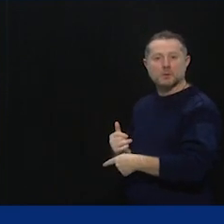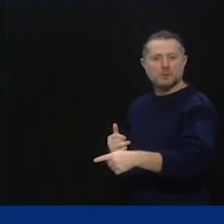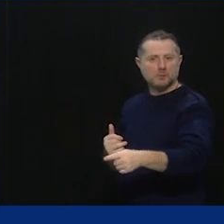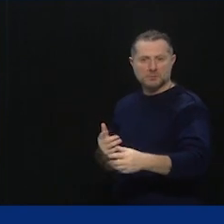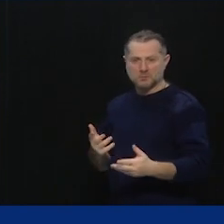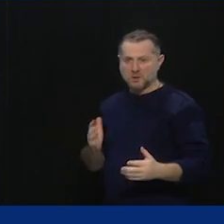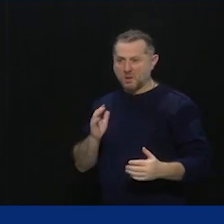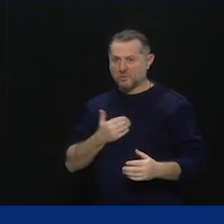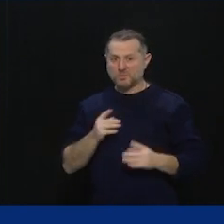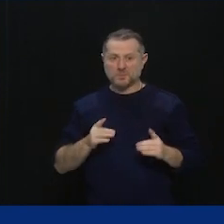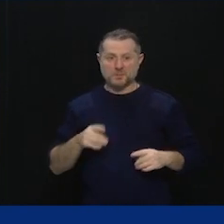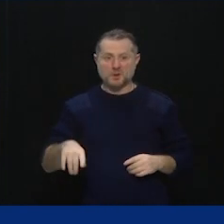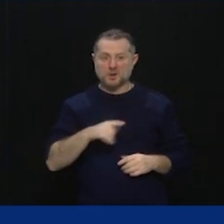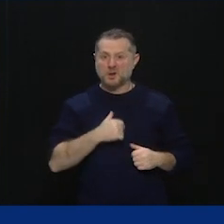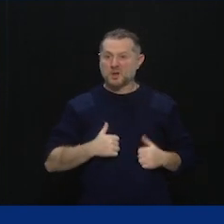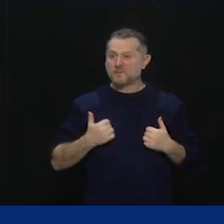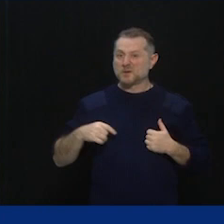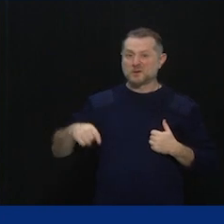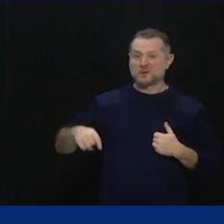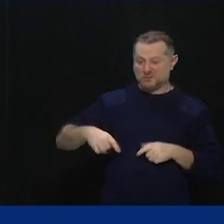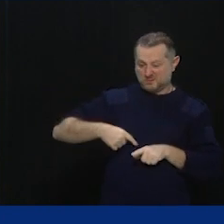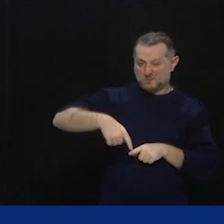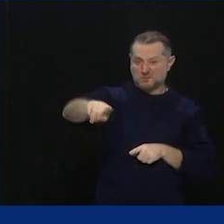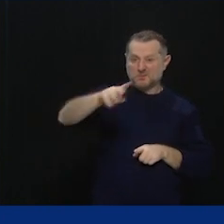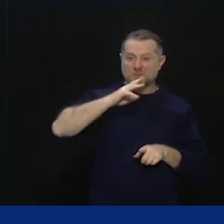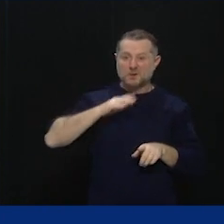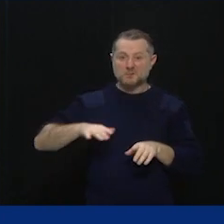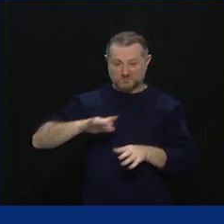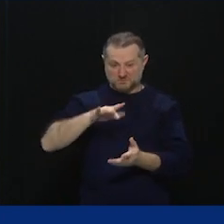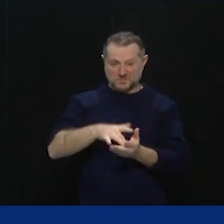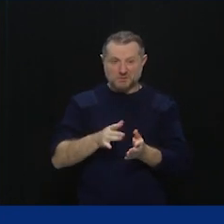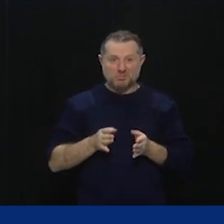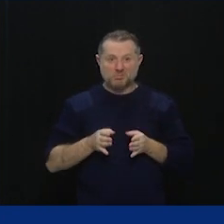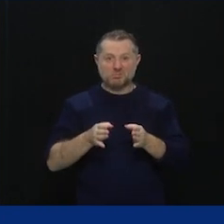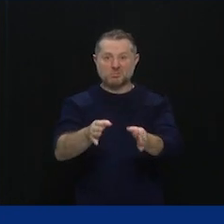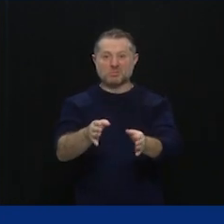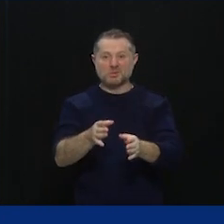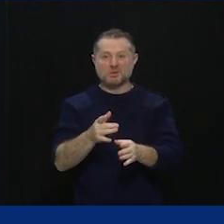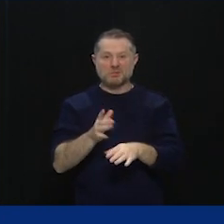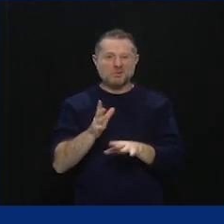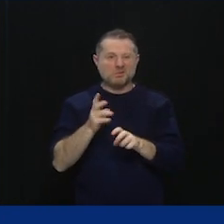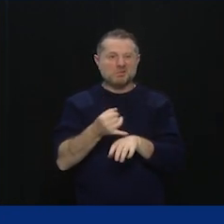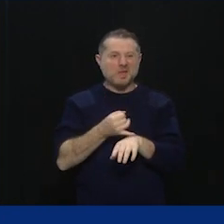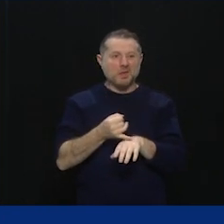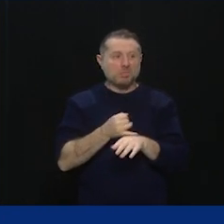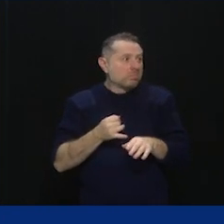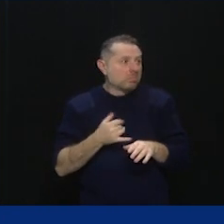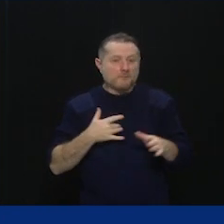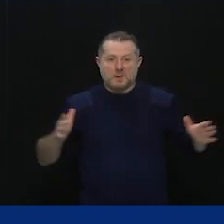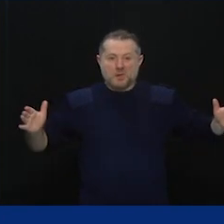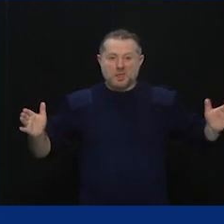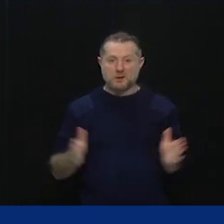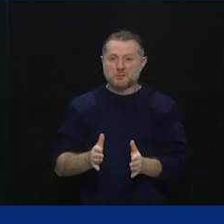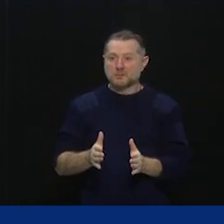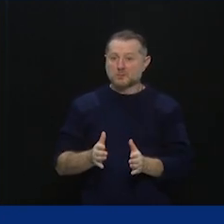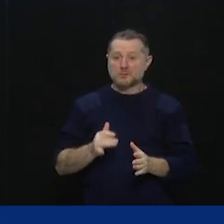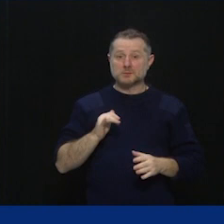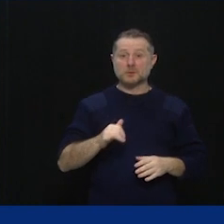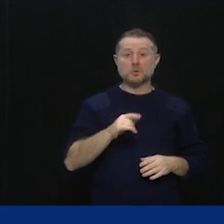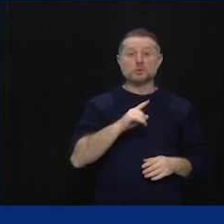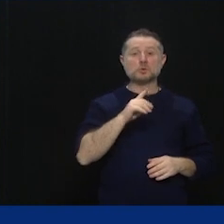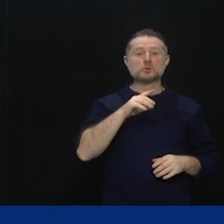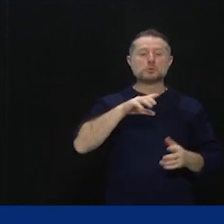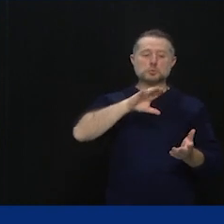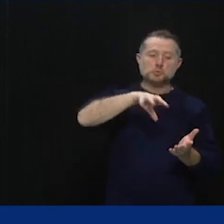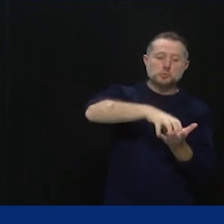up and down the spine of the island. So here, and the decisions about zoning then, well, nobody wants to live near the train station.